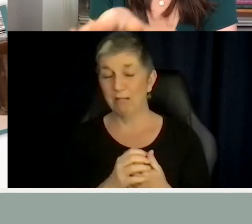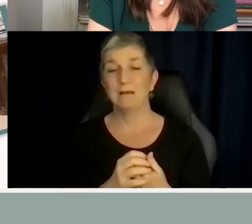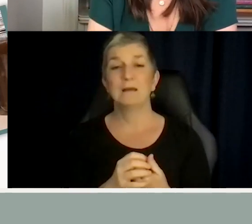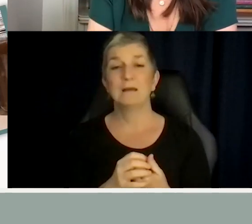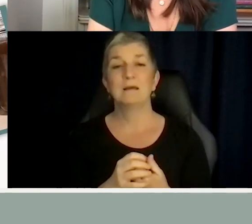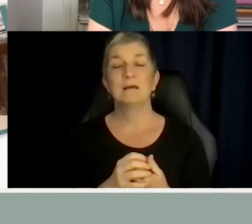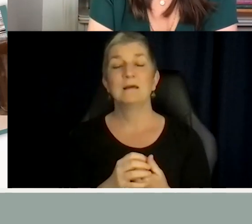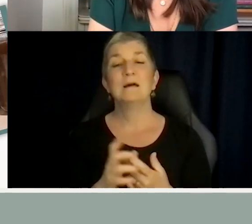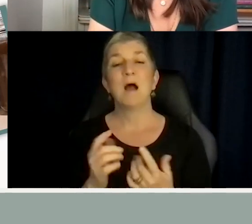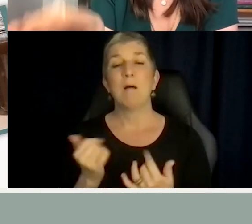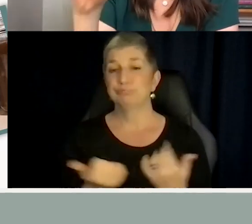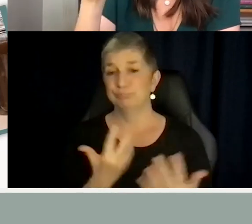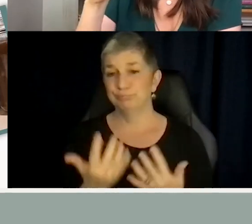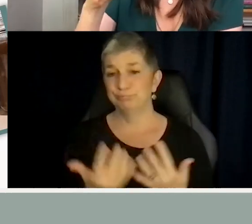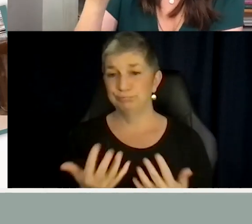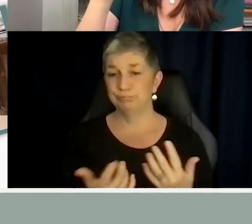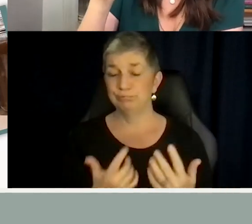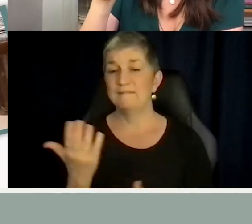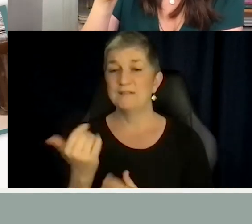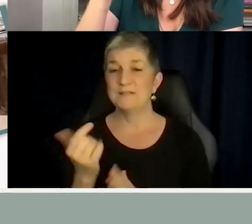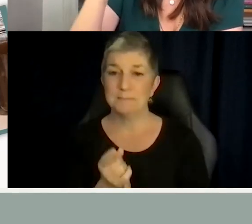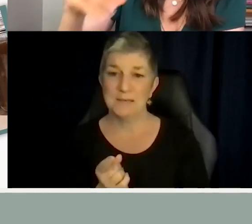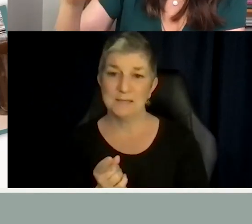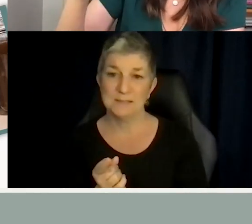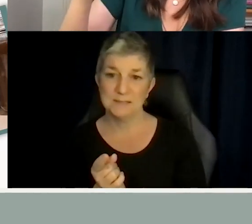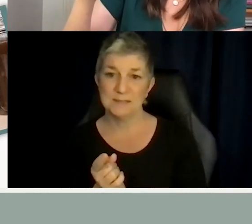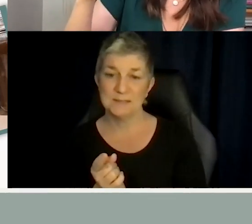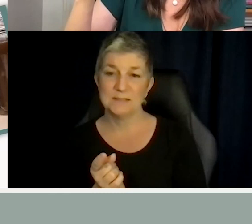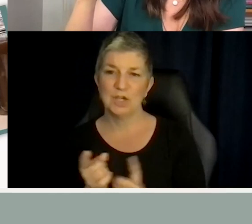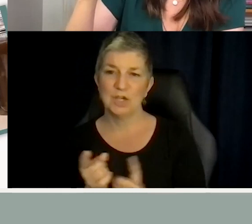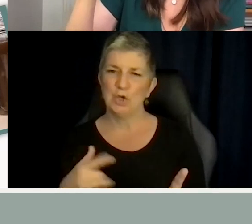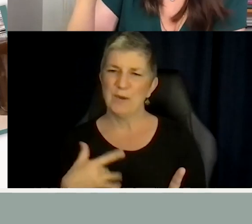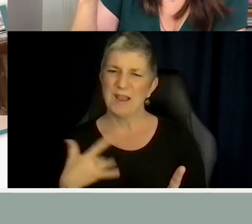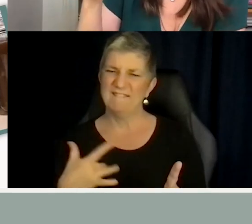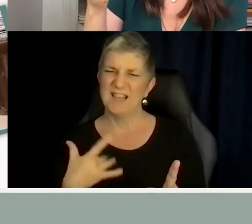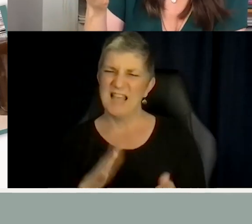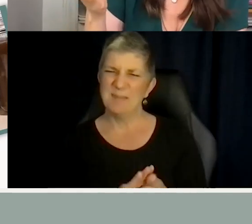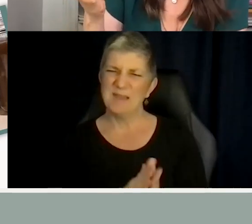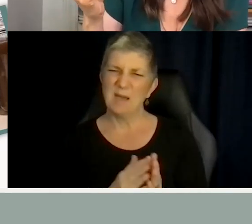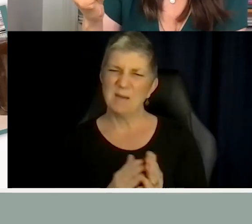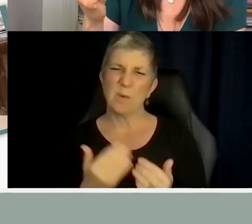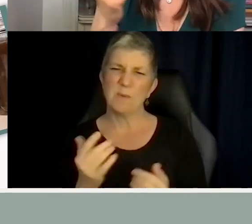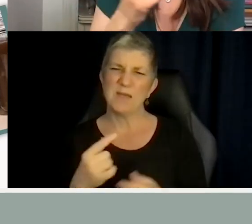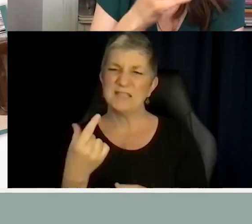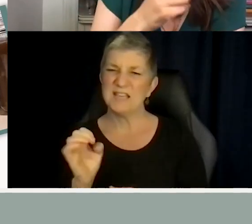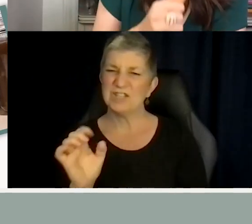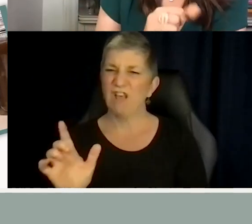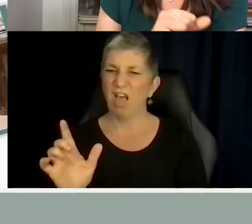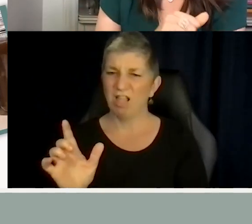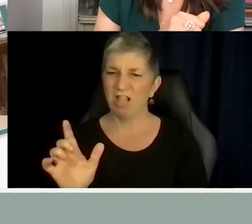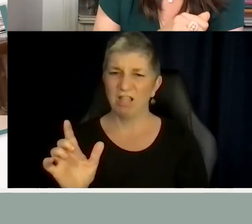I just boil that, simmer for 15 minutes. You can feel like it becomes gel-like.